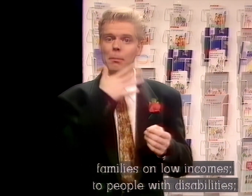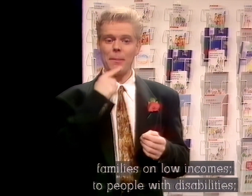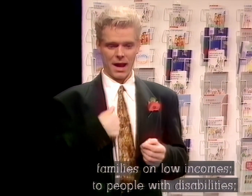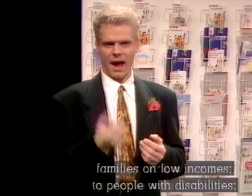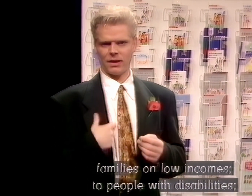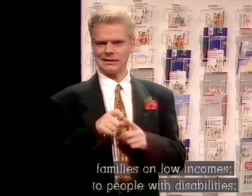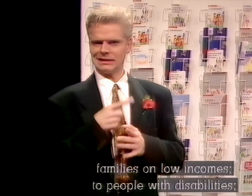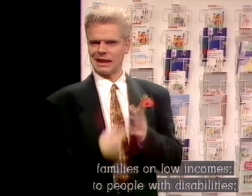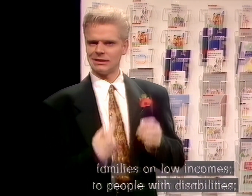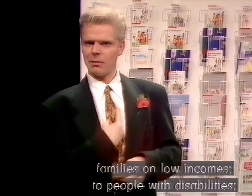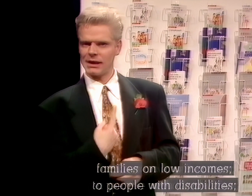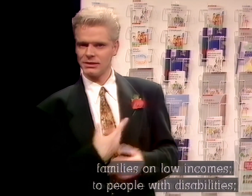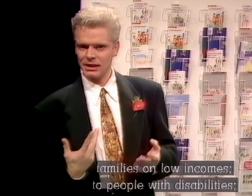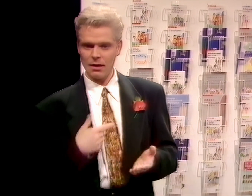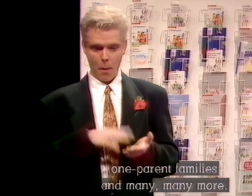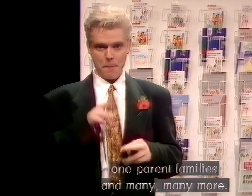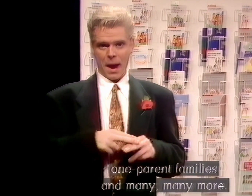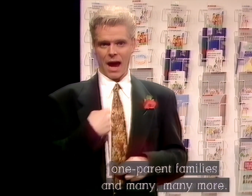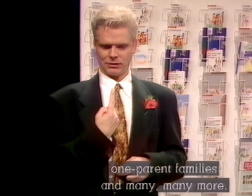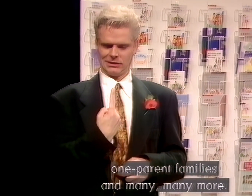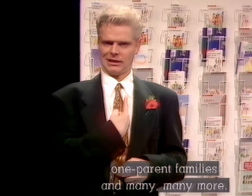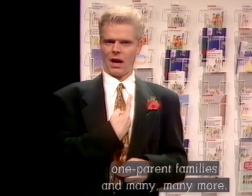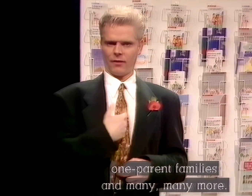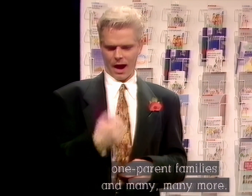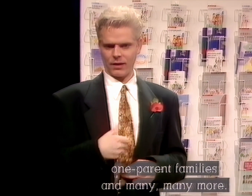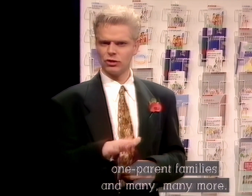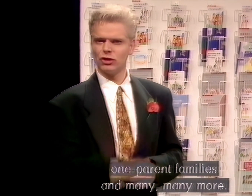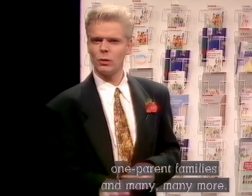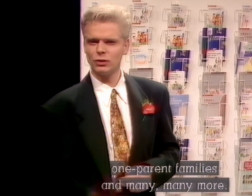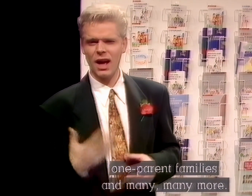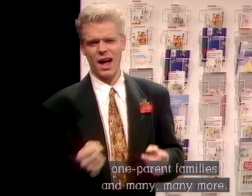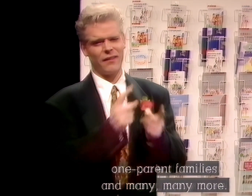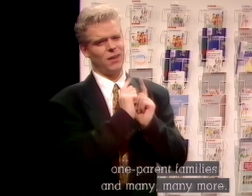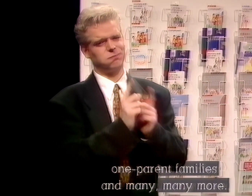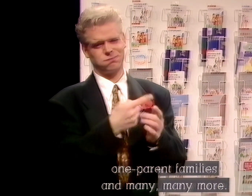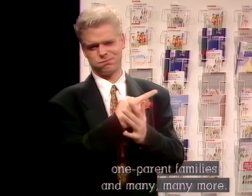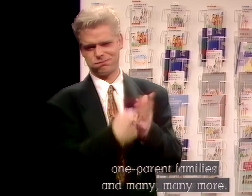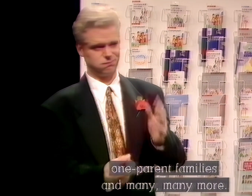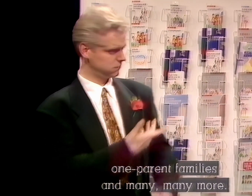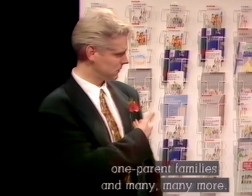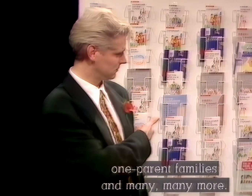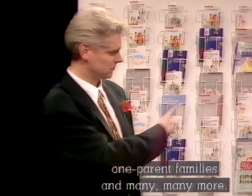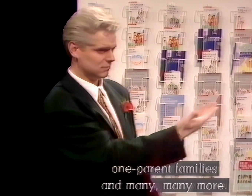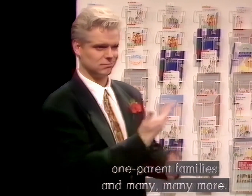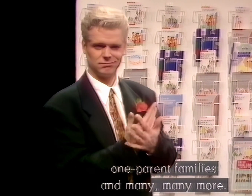to people with disabilities, and one-parent families, and many, many more.